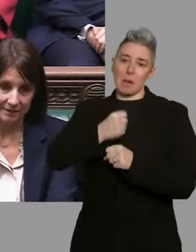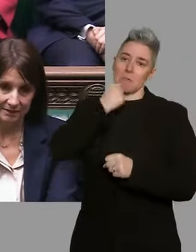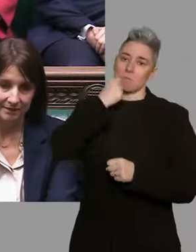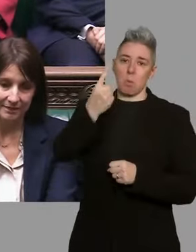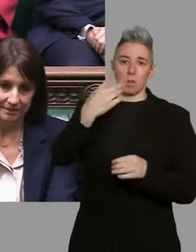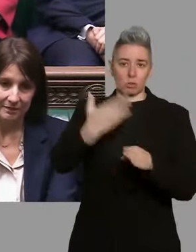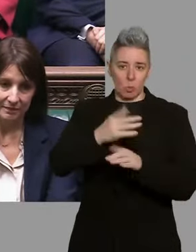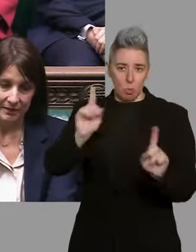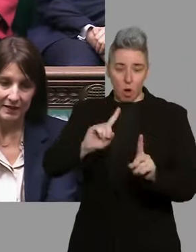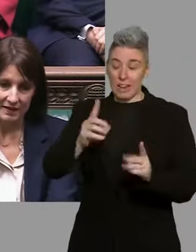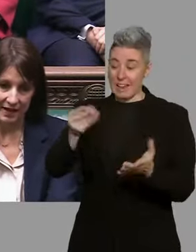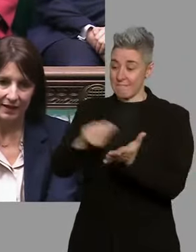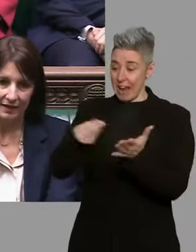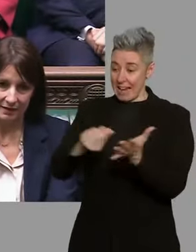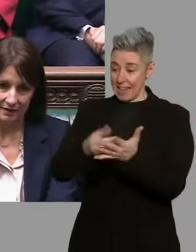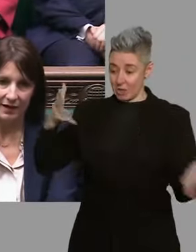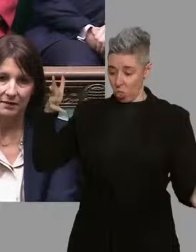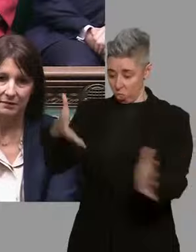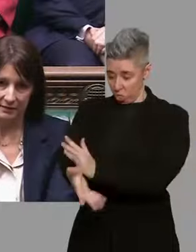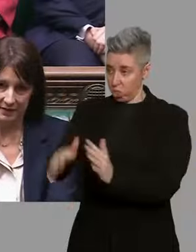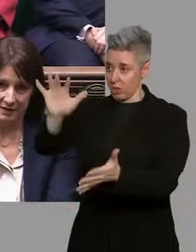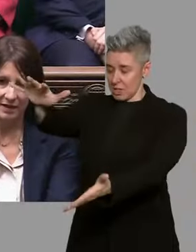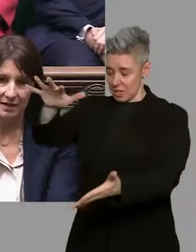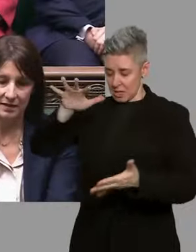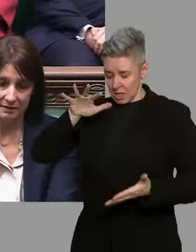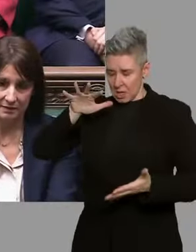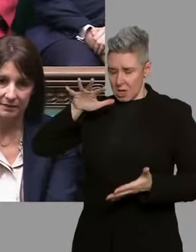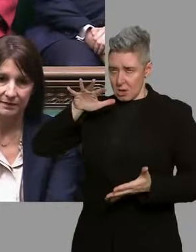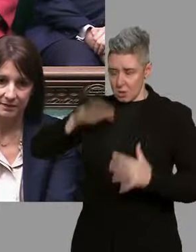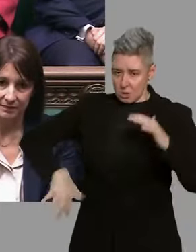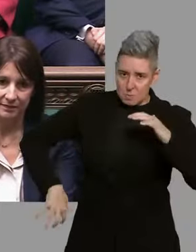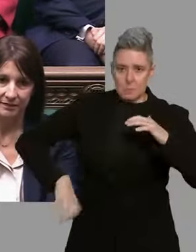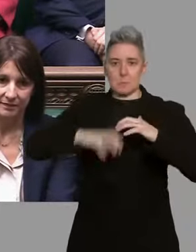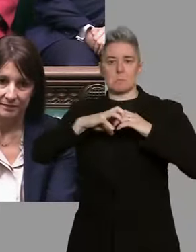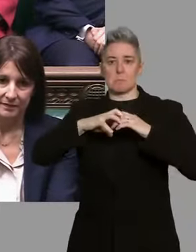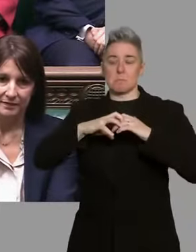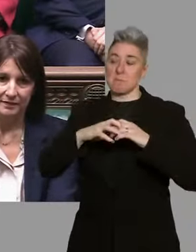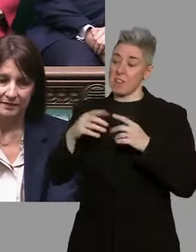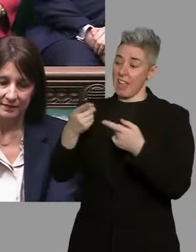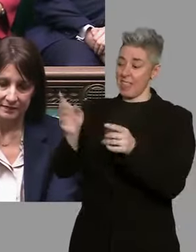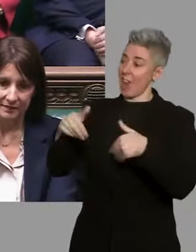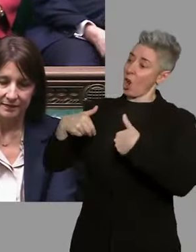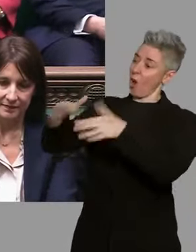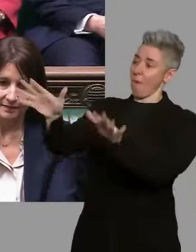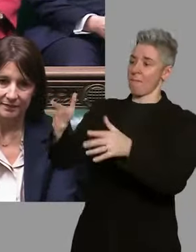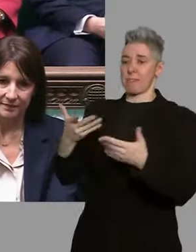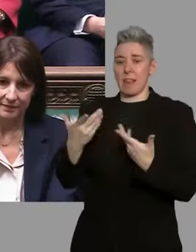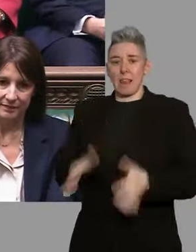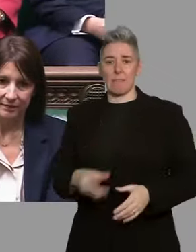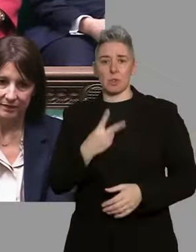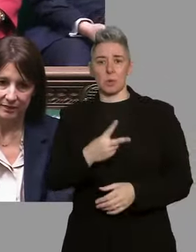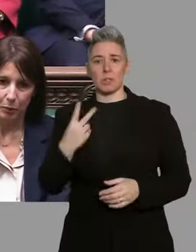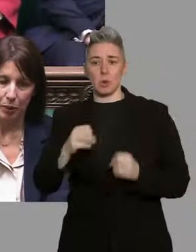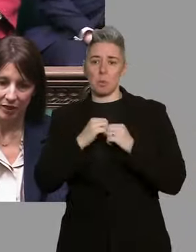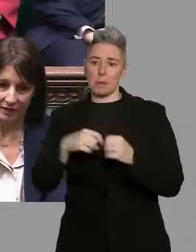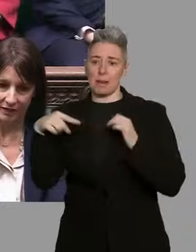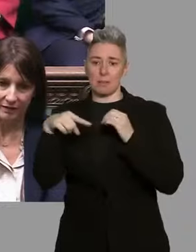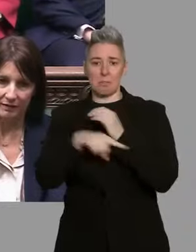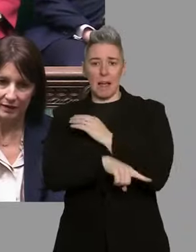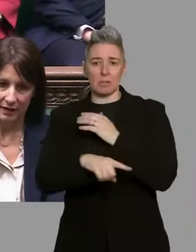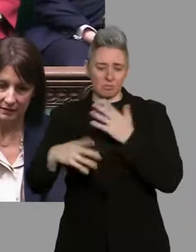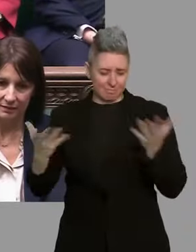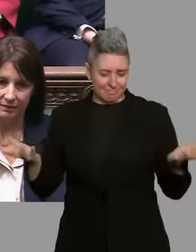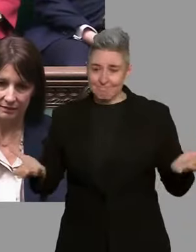left a £22 billion black hole and we had to take tough choices. We made sure the most vulnerable pensioners do get the winter